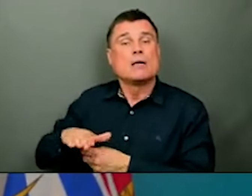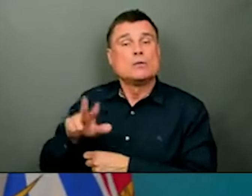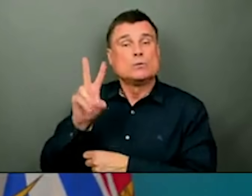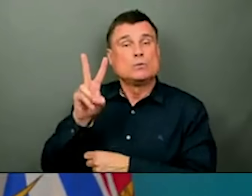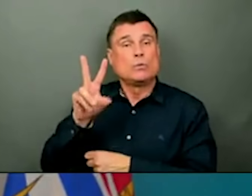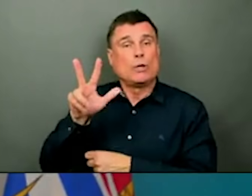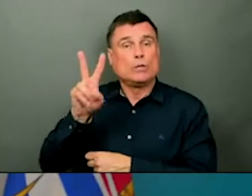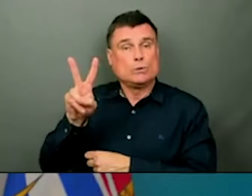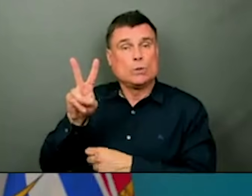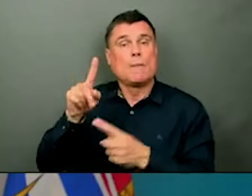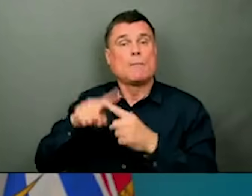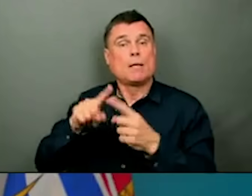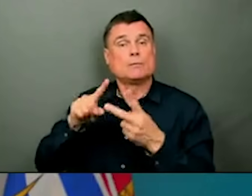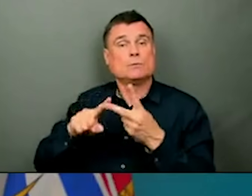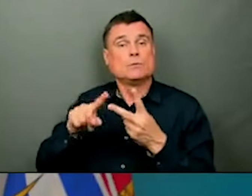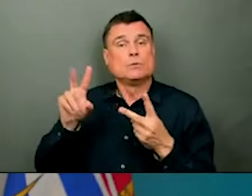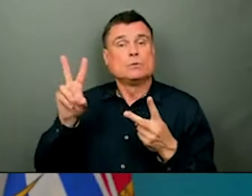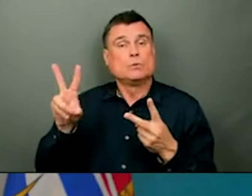have